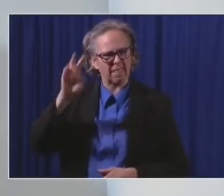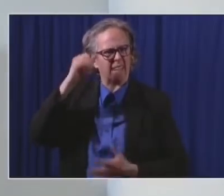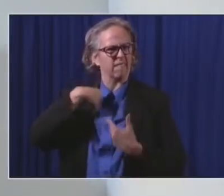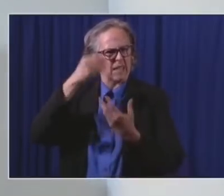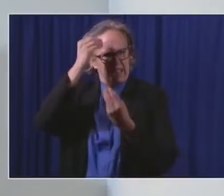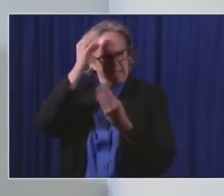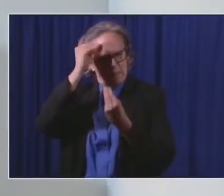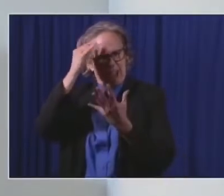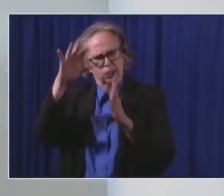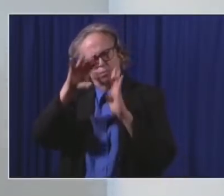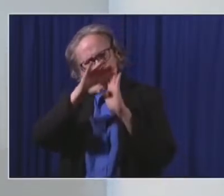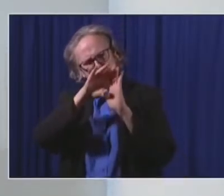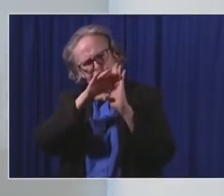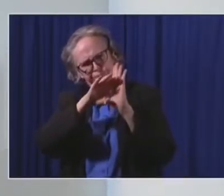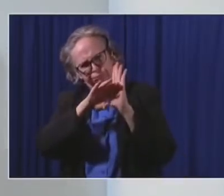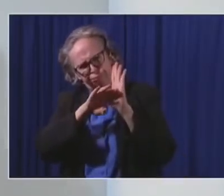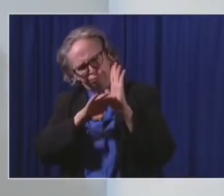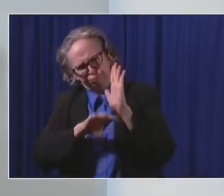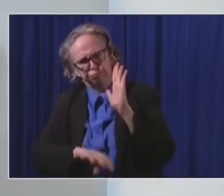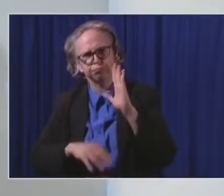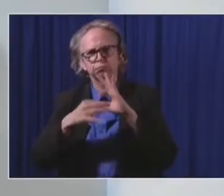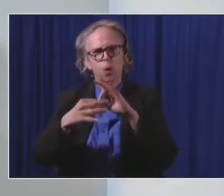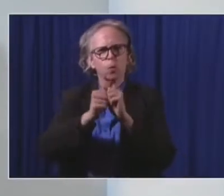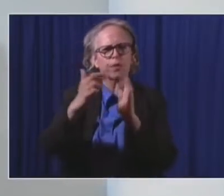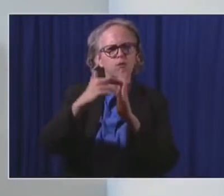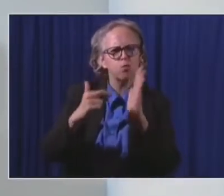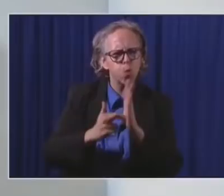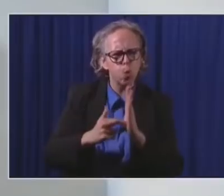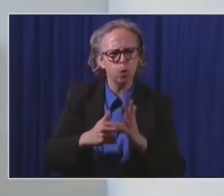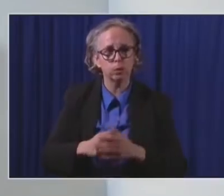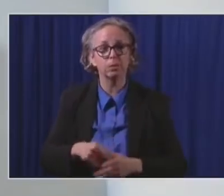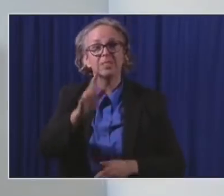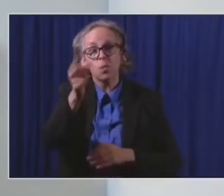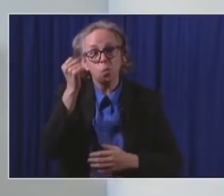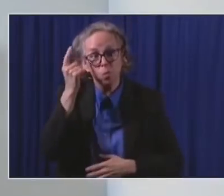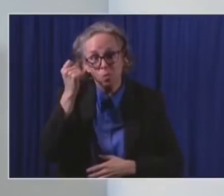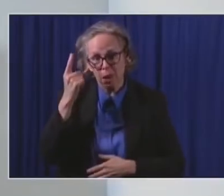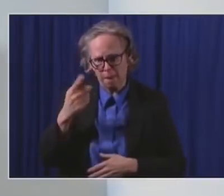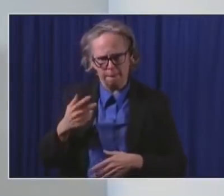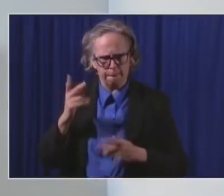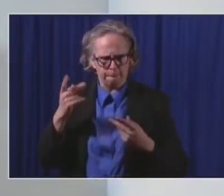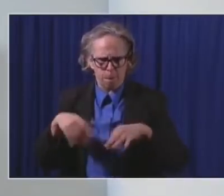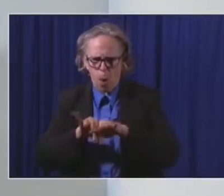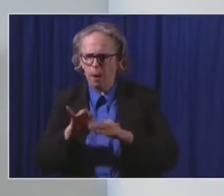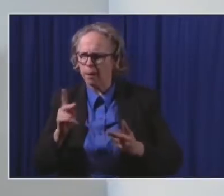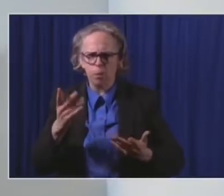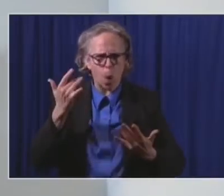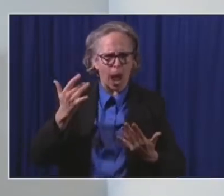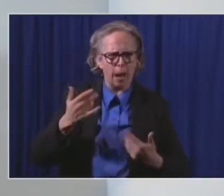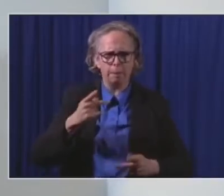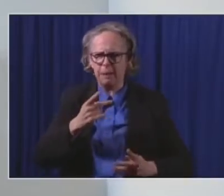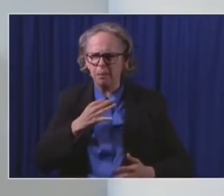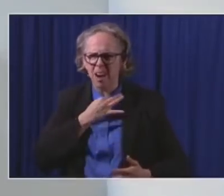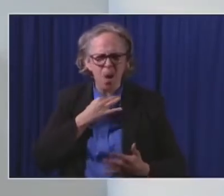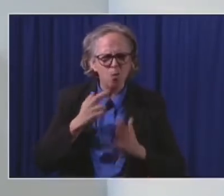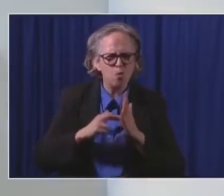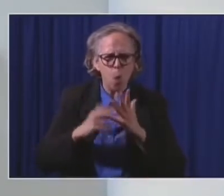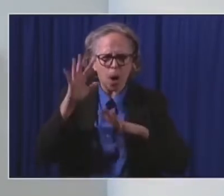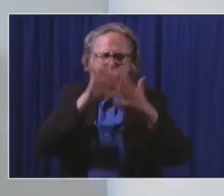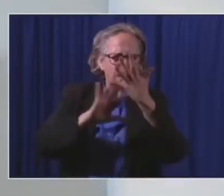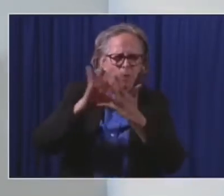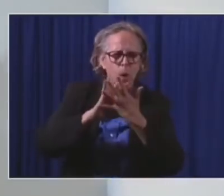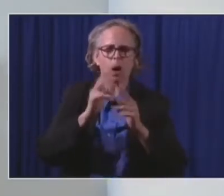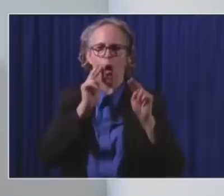The coronavirus.ohio.gov website will have these restrictions. The reason it's important to notice today, because we've had several questions